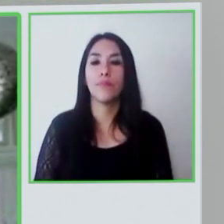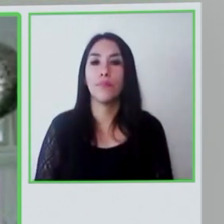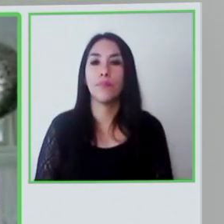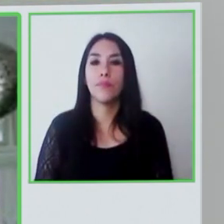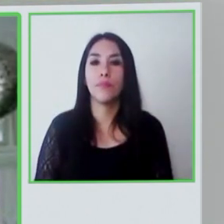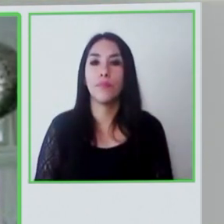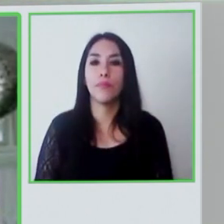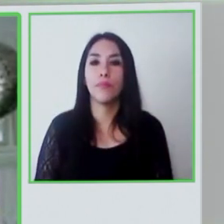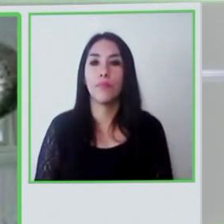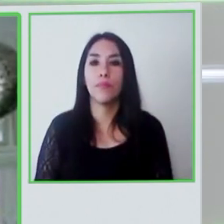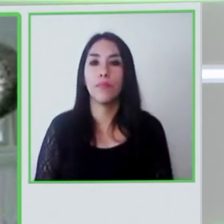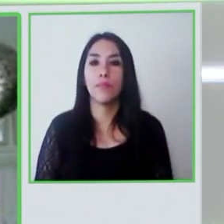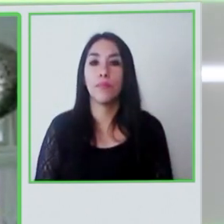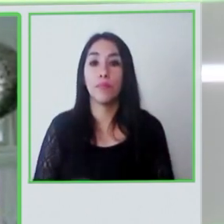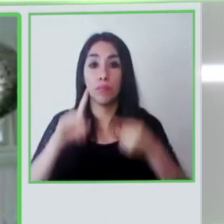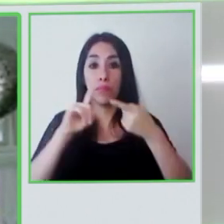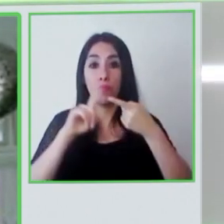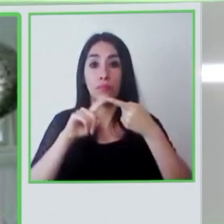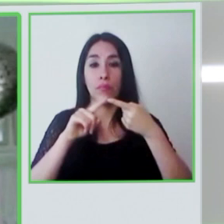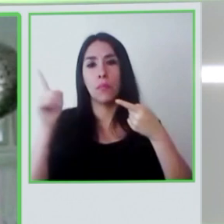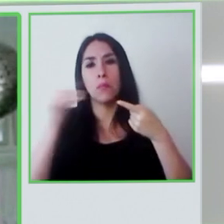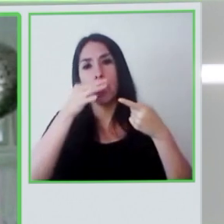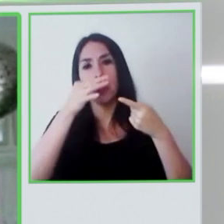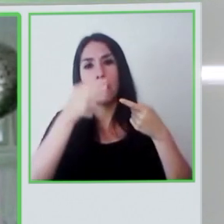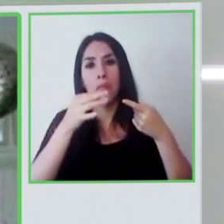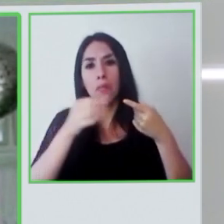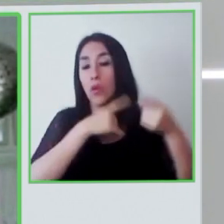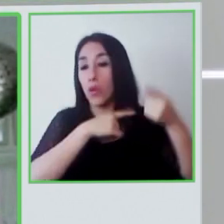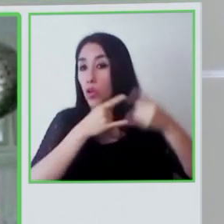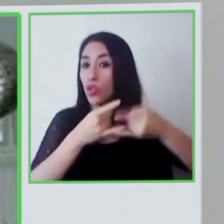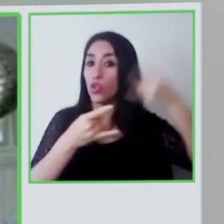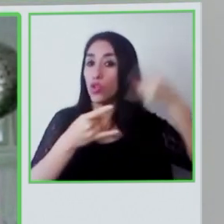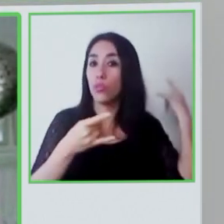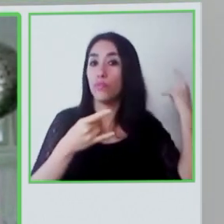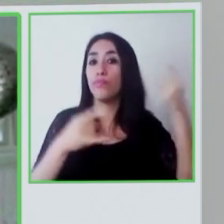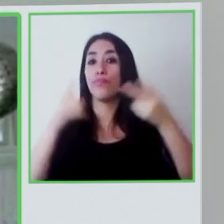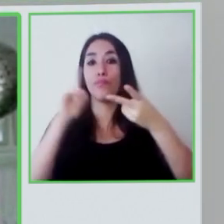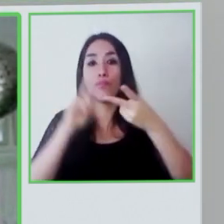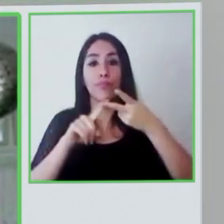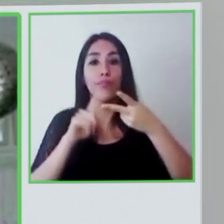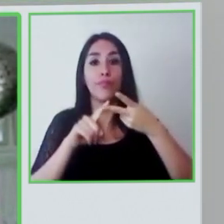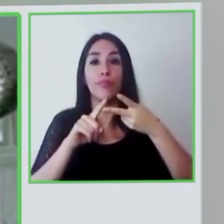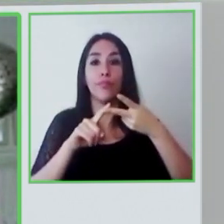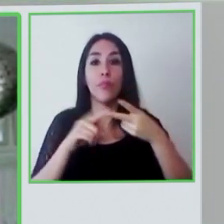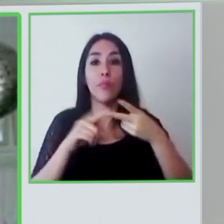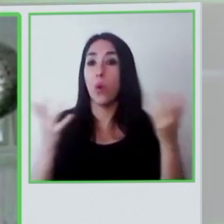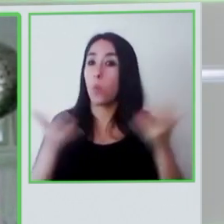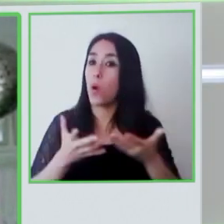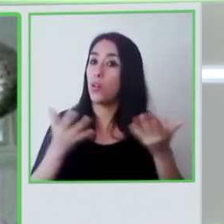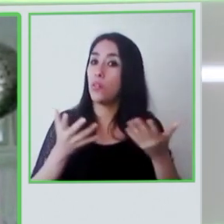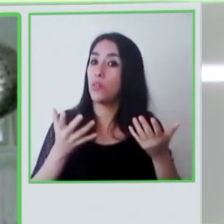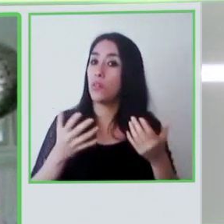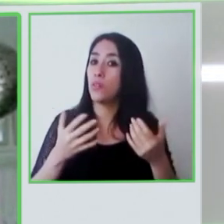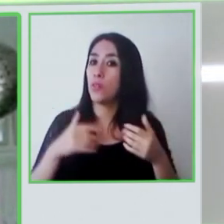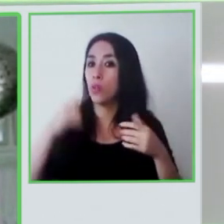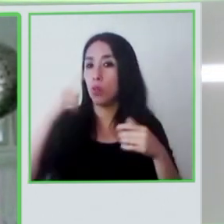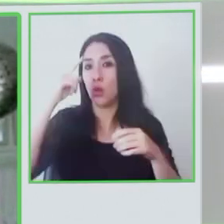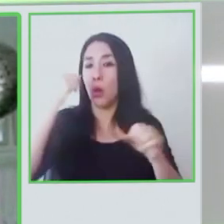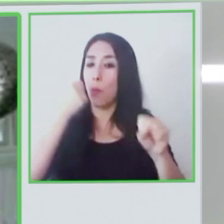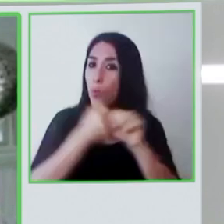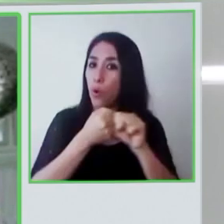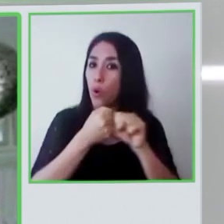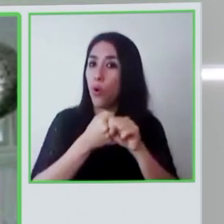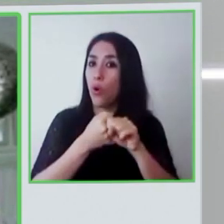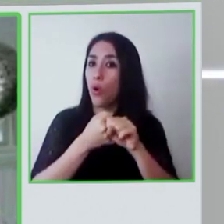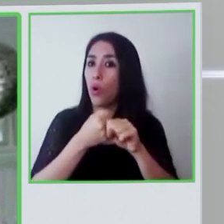related to the campaign of telling stories. And the second one is related with how to build trust among